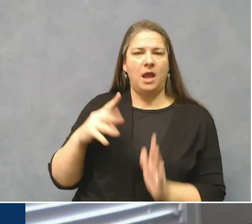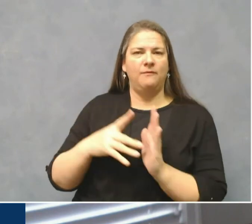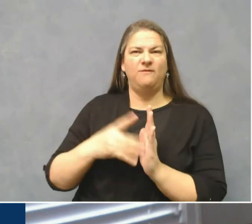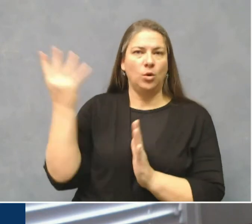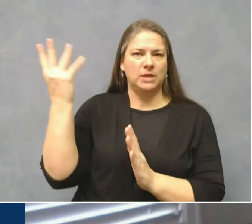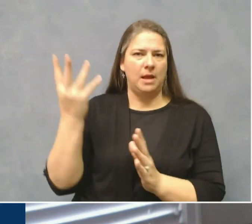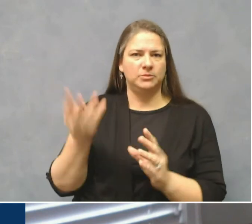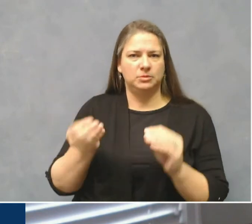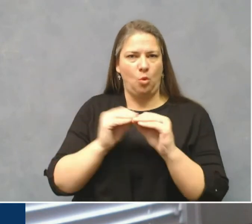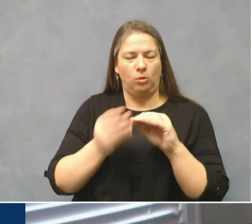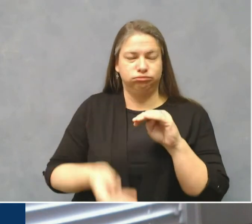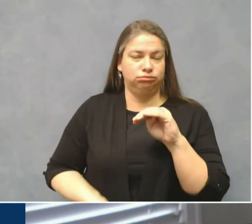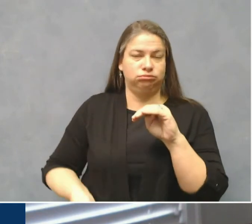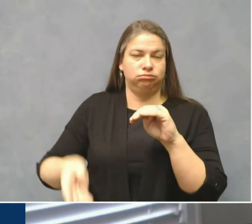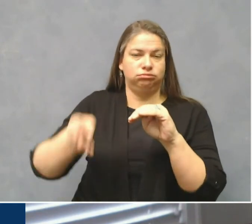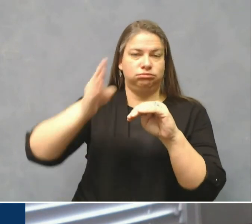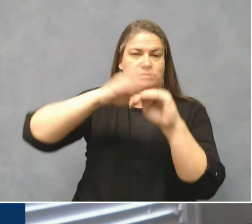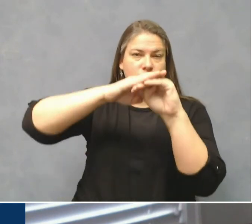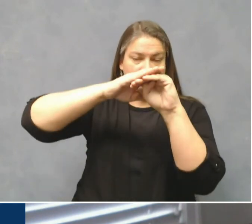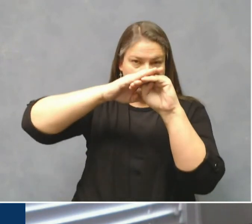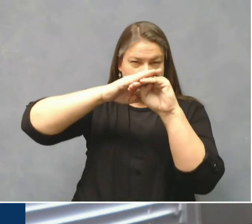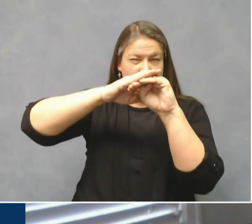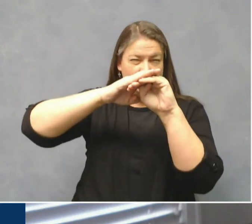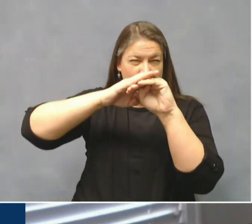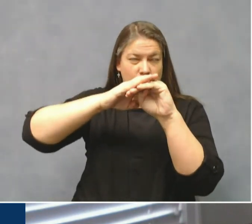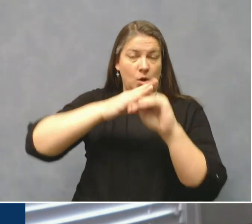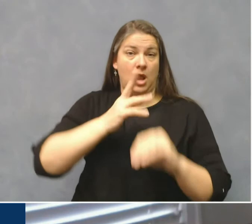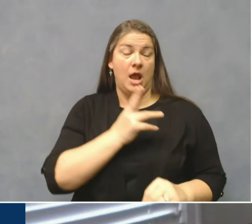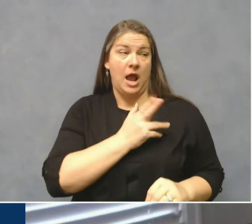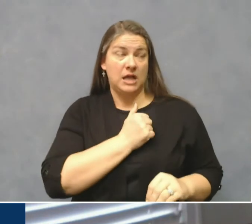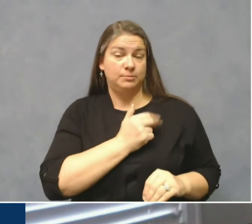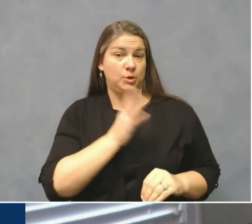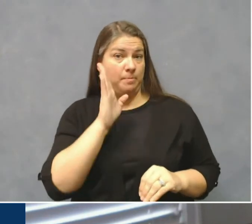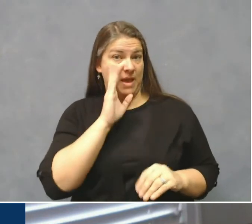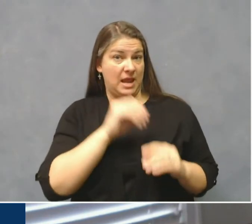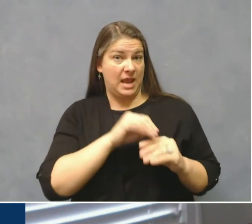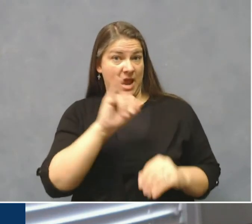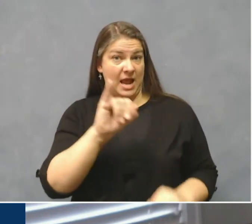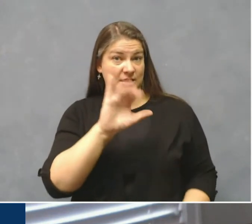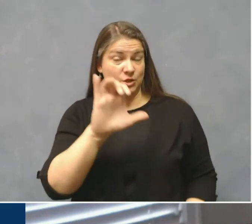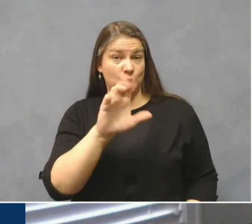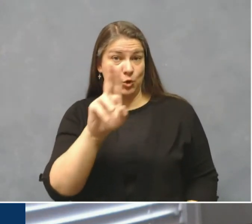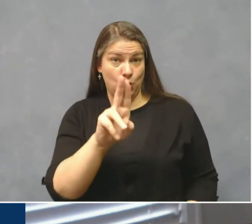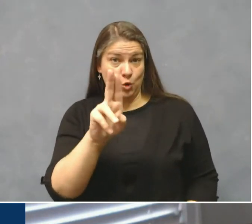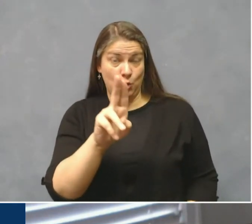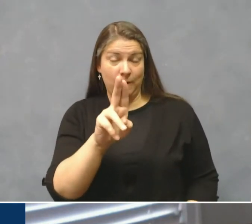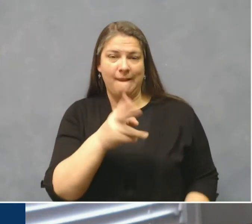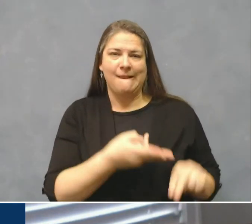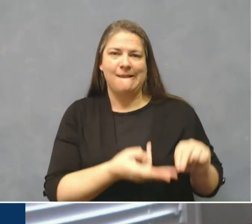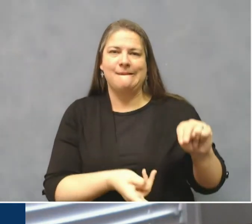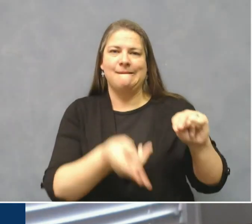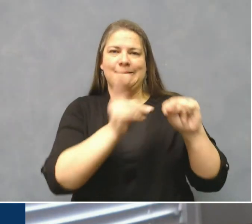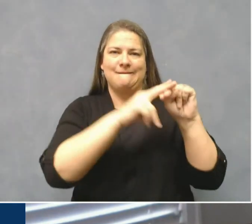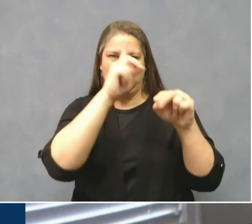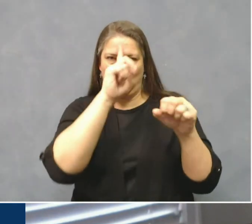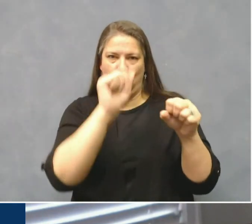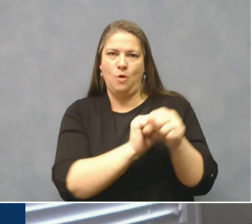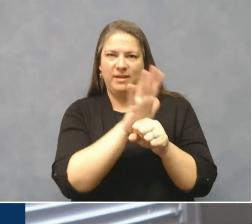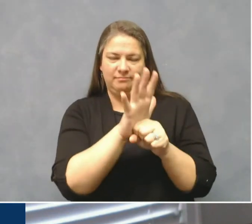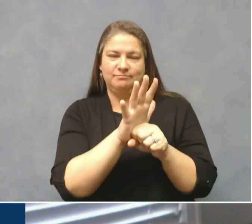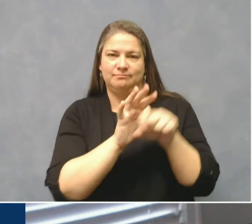in both the hospital regular beds and the ICUs has dramatically increased since the beginning of